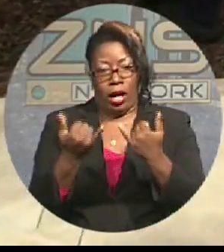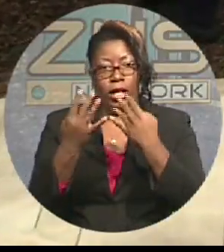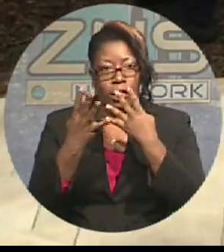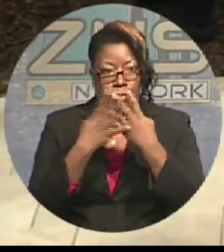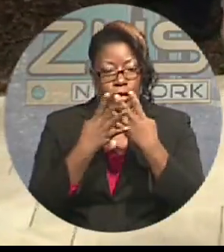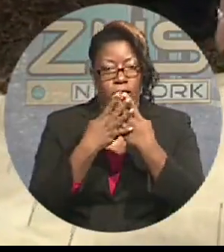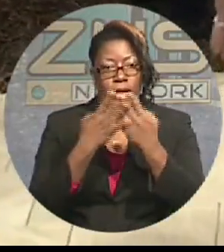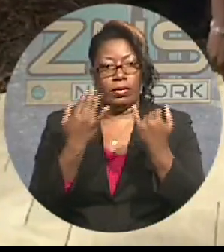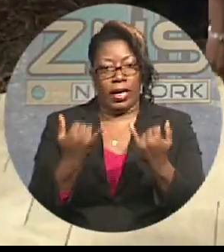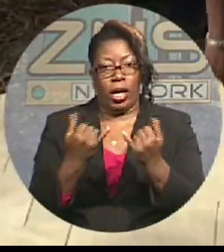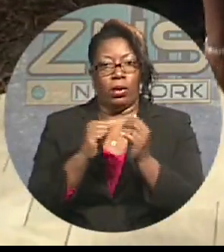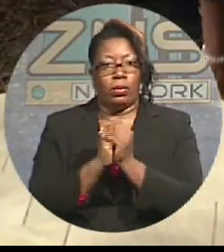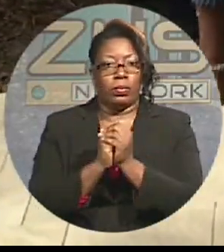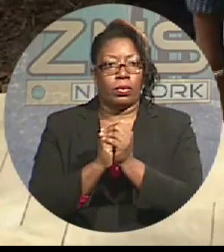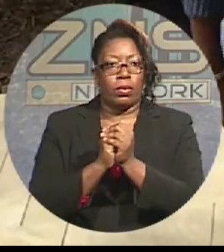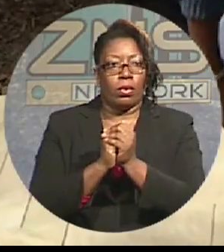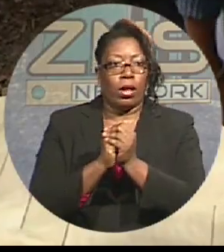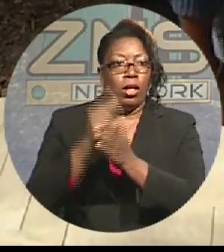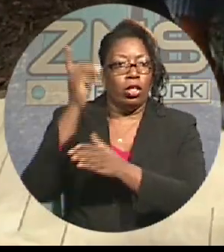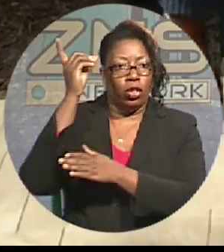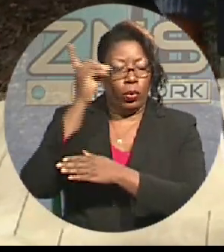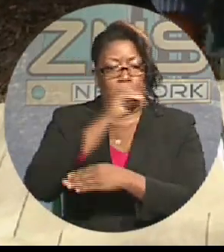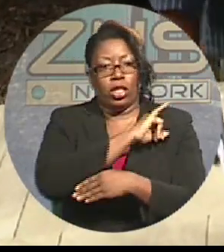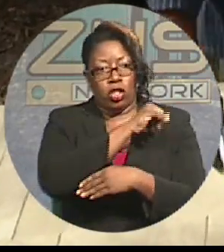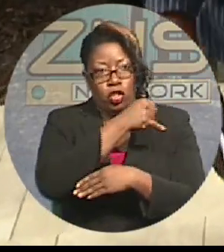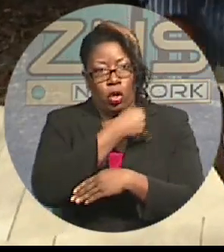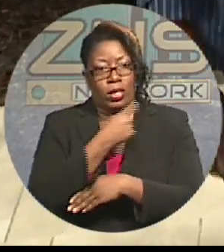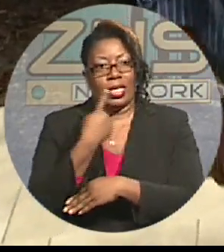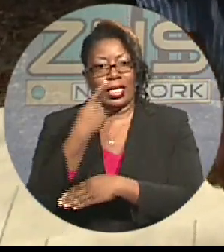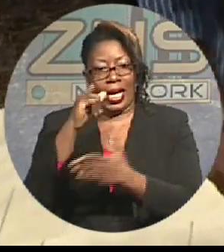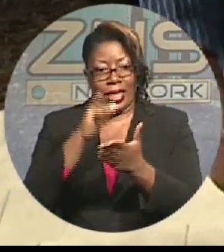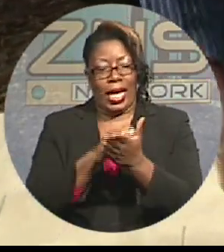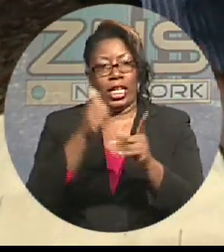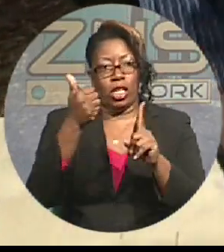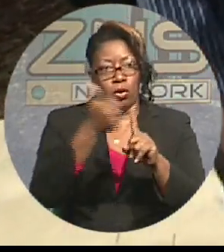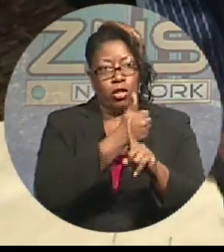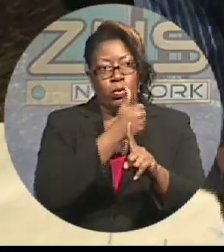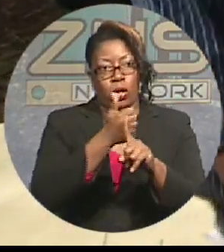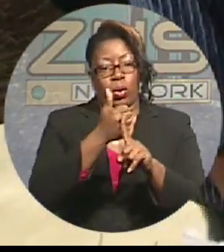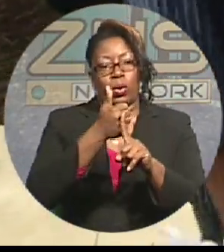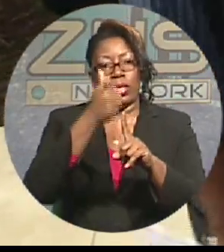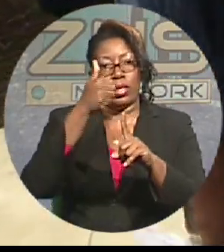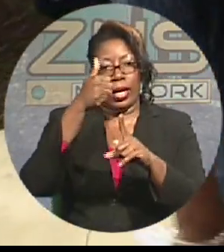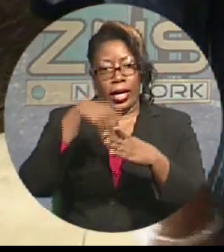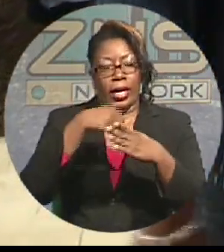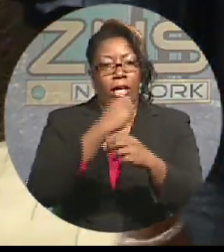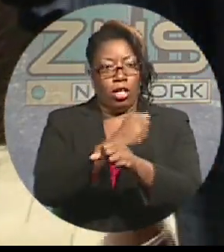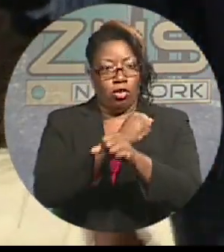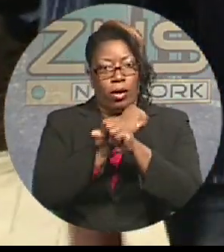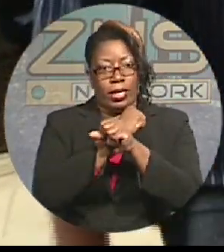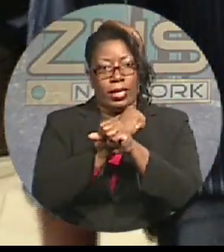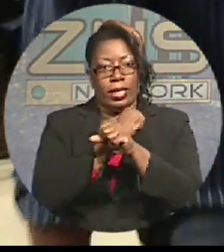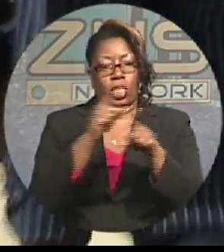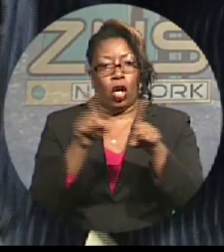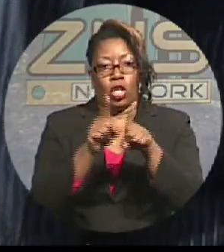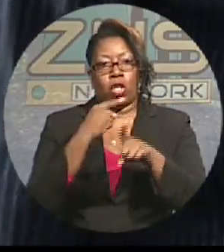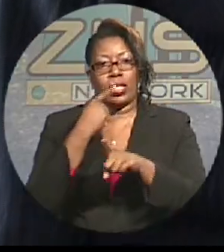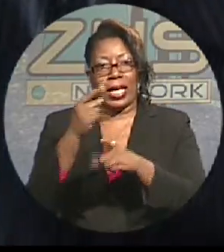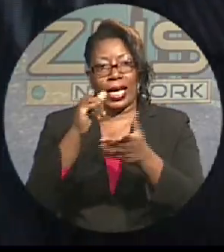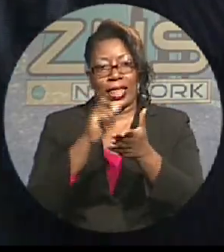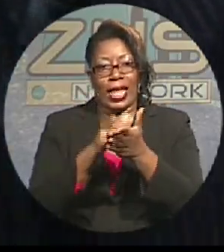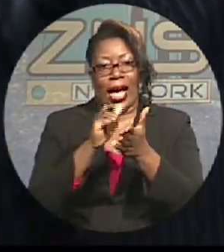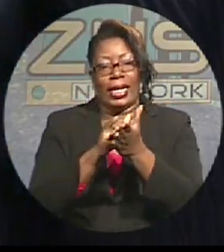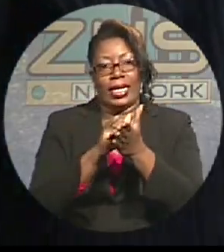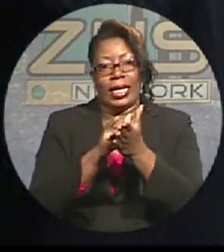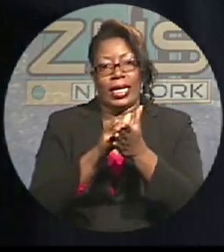James Johnson complained through his attorney Ian Coggle that he was brutalized while in police custody, and he claimed that he has lost